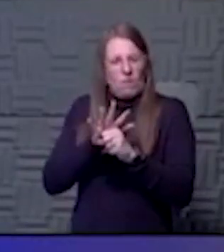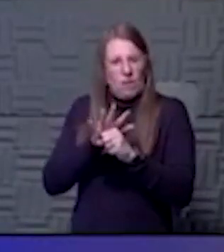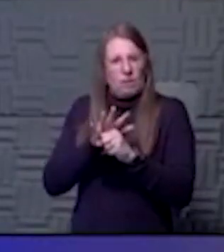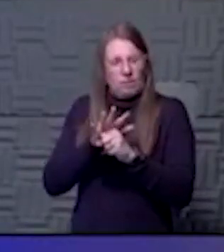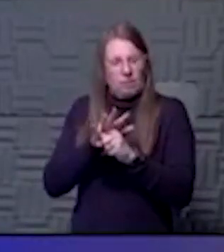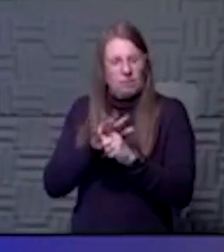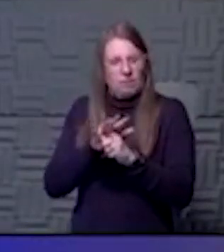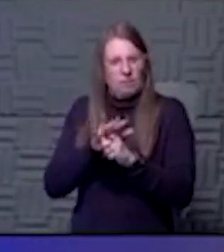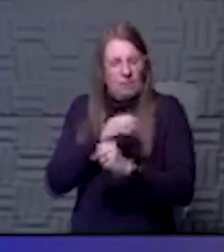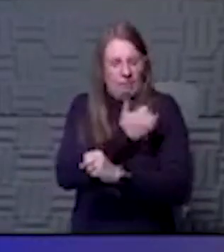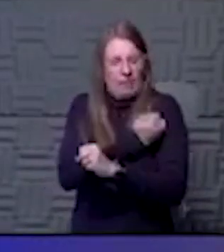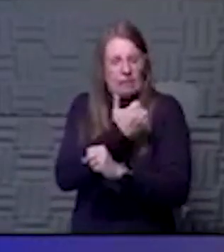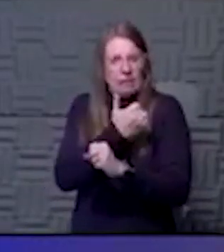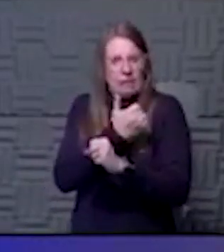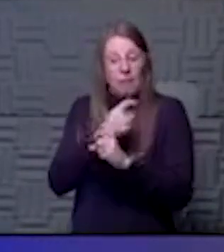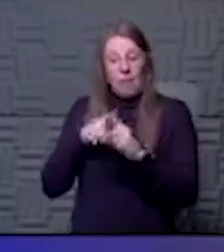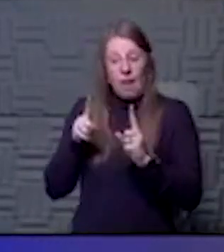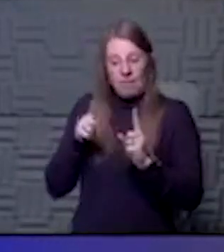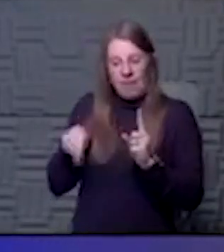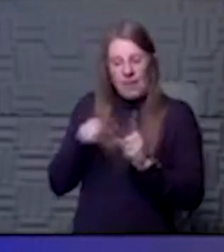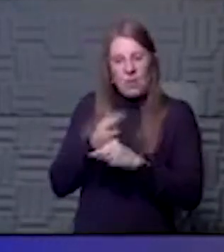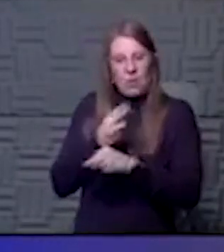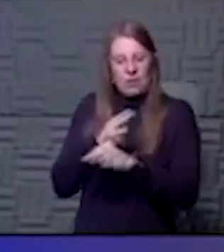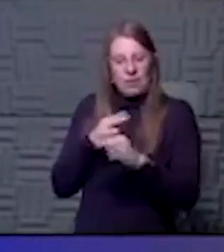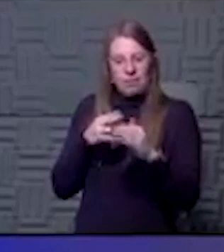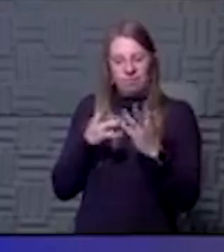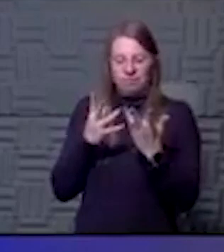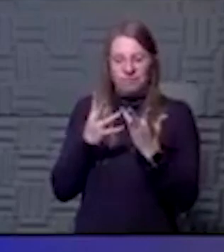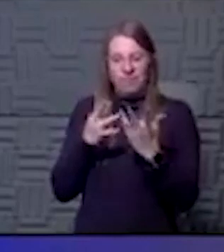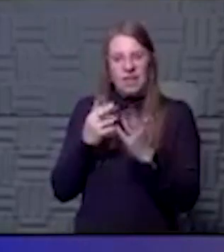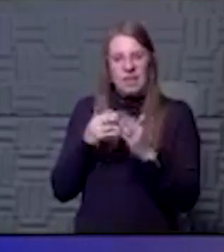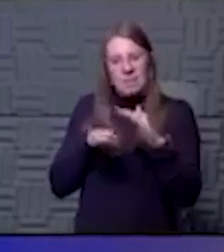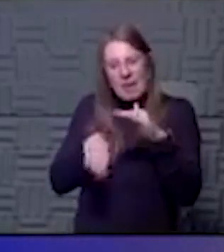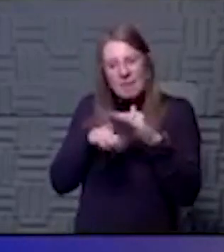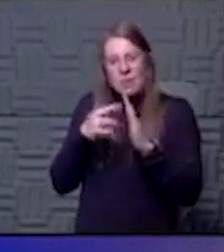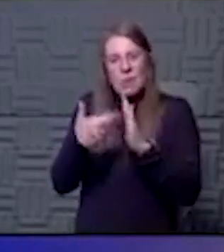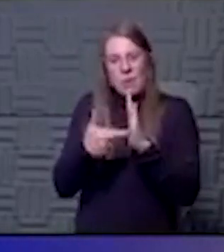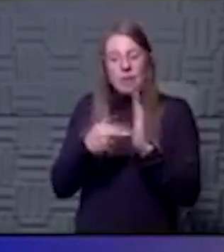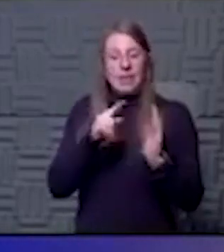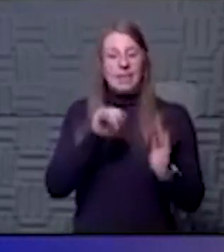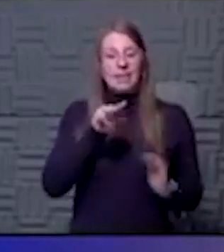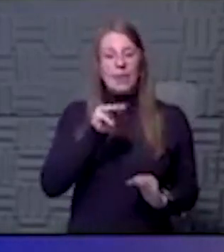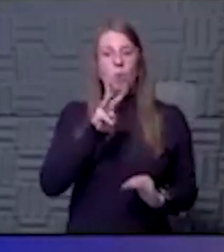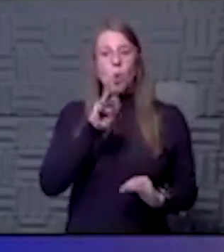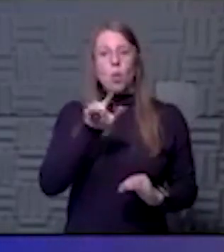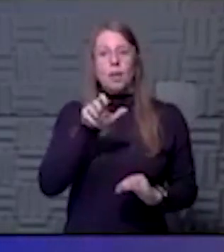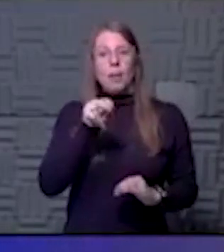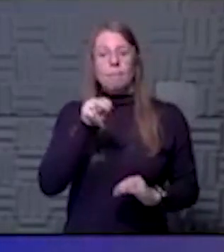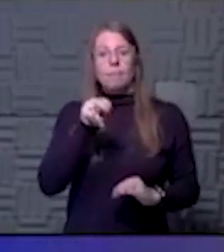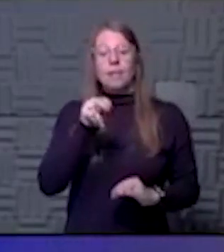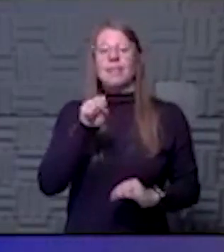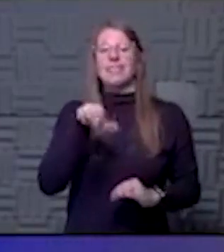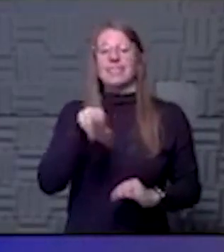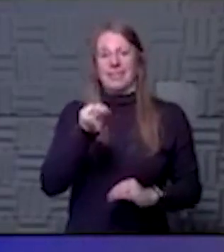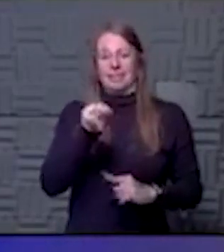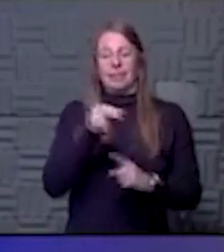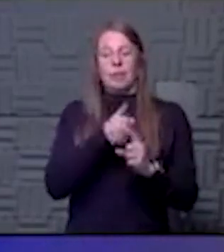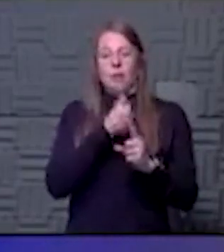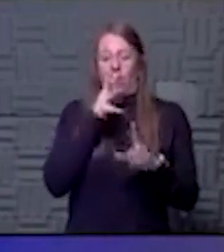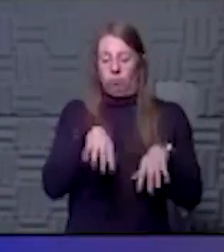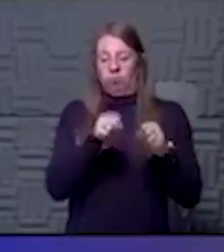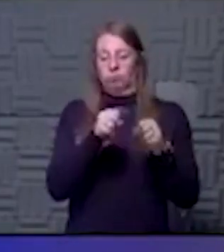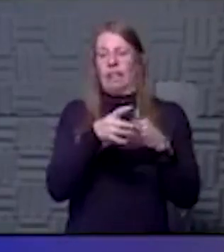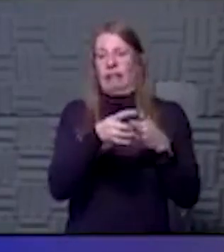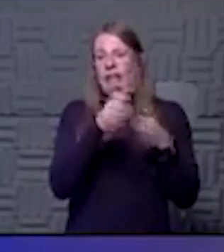if people can use those base protocols, and that's what we're doing here. And of course, Tim Williamson is leading that effort here, and we are in good,